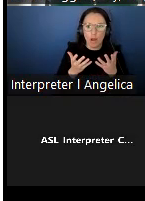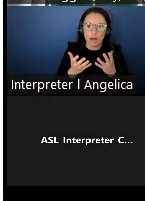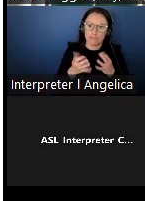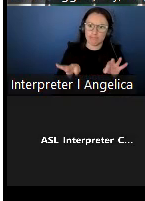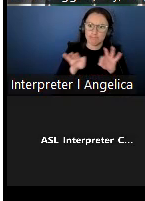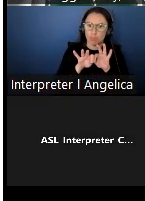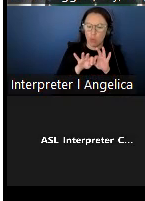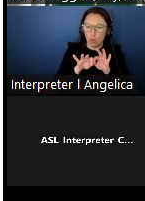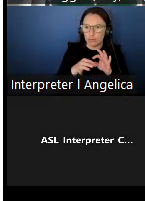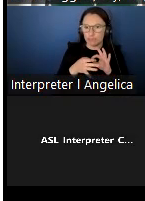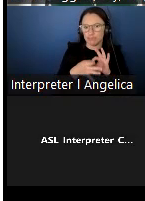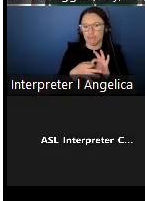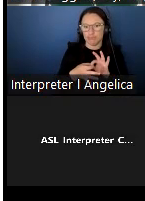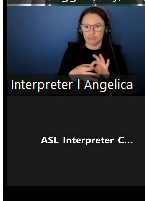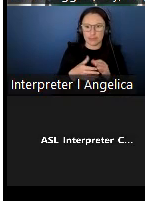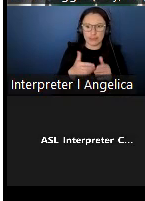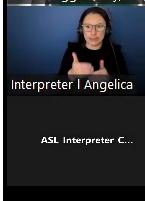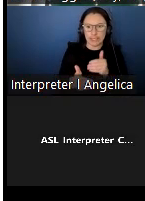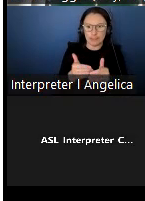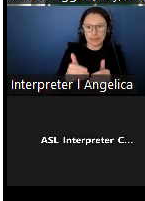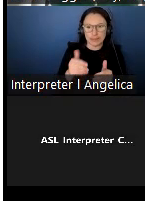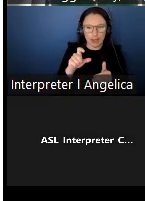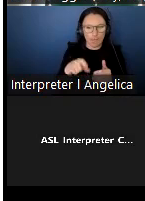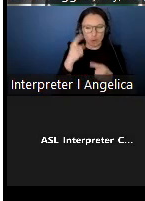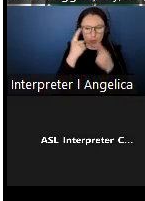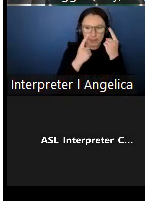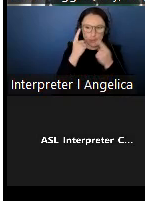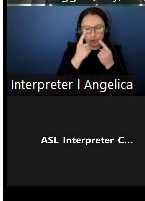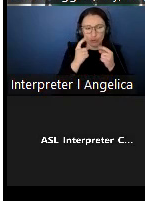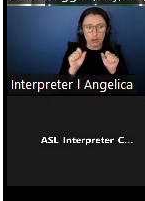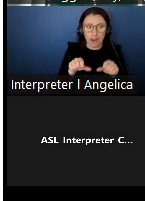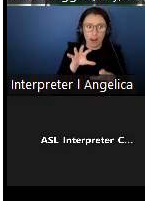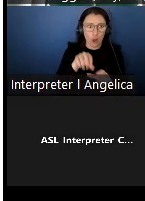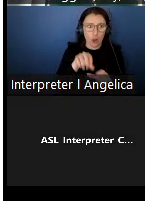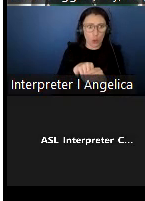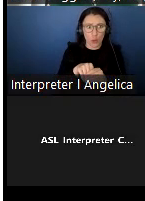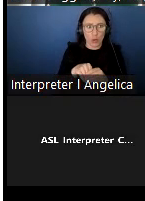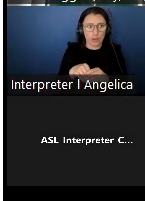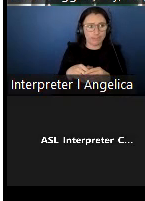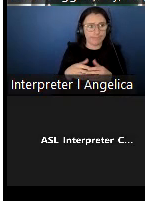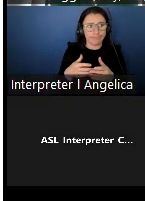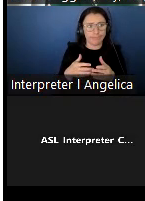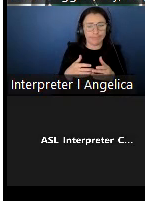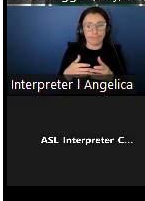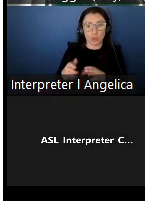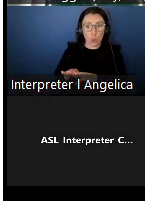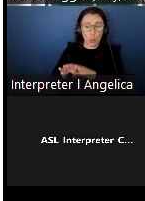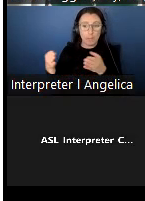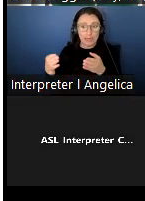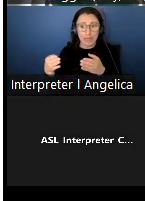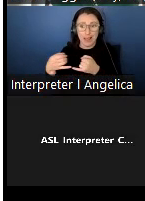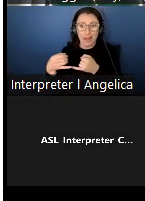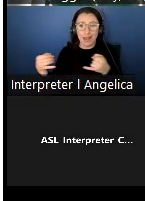the most sense based on the client's needs. And these can include things like opening a line of credit to use